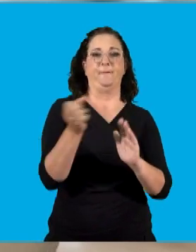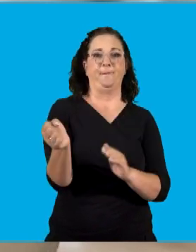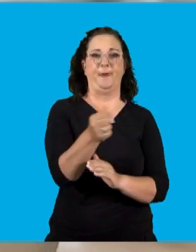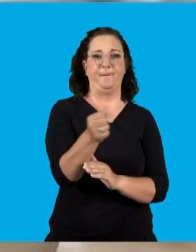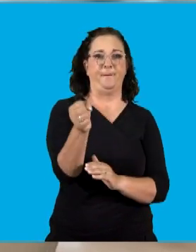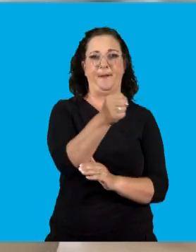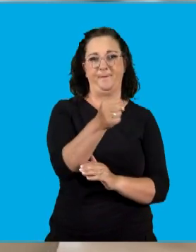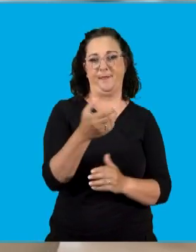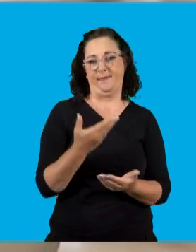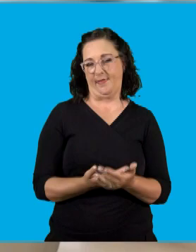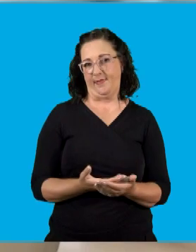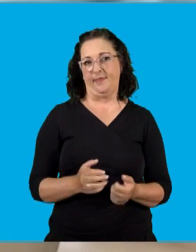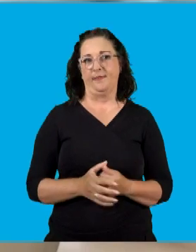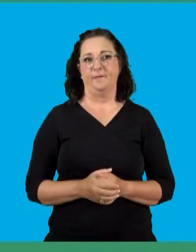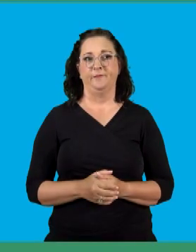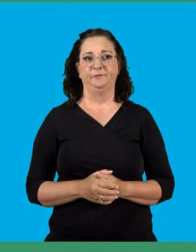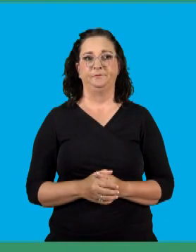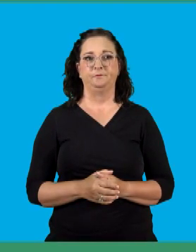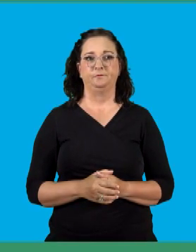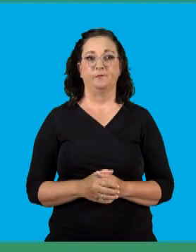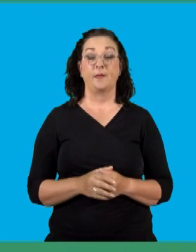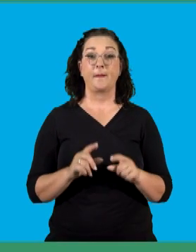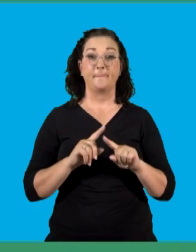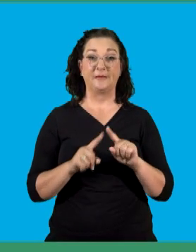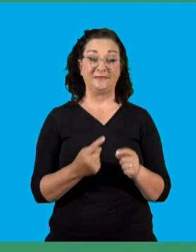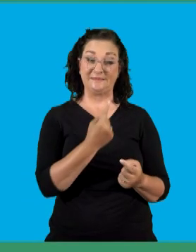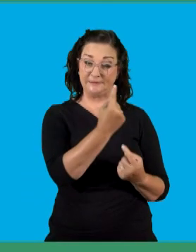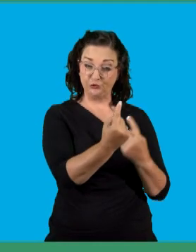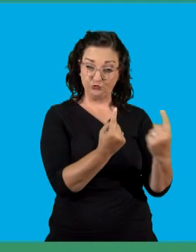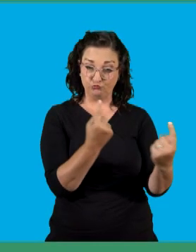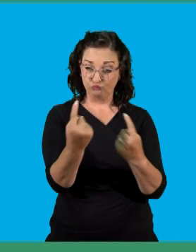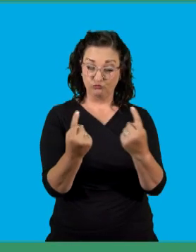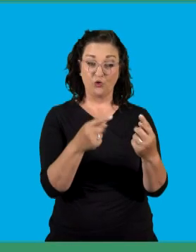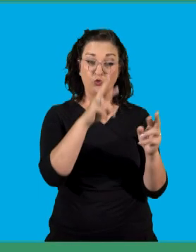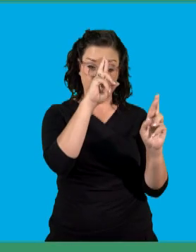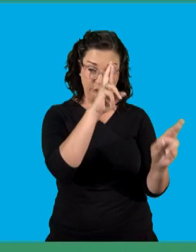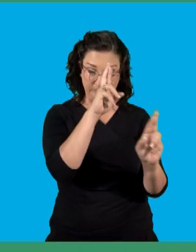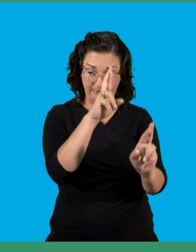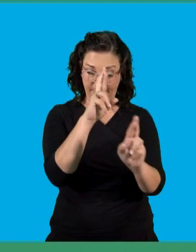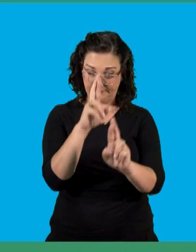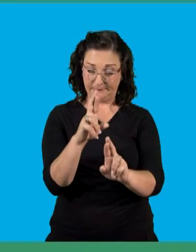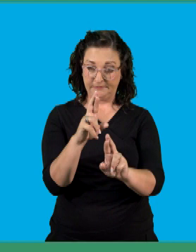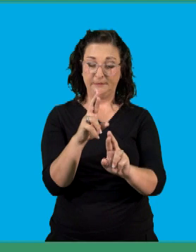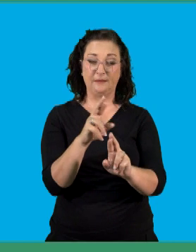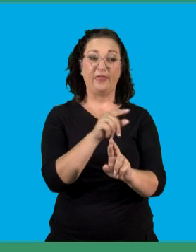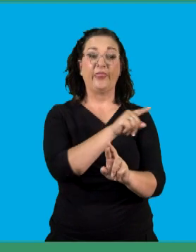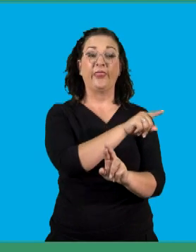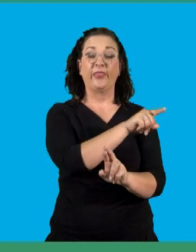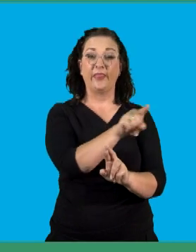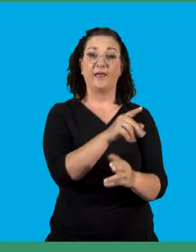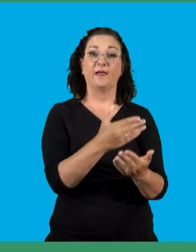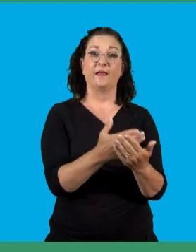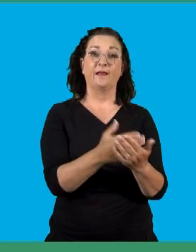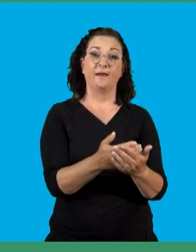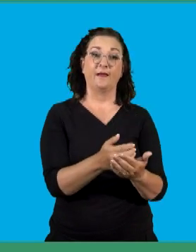workplace. Promotes respect for each person and their contributions in the workplace.